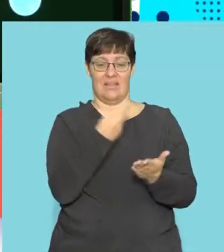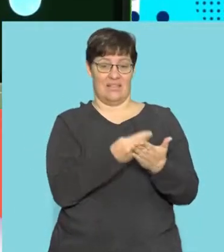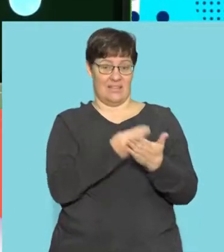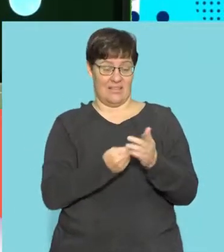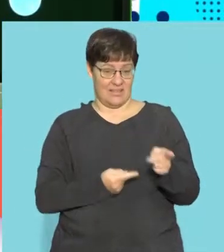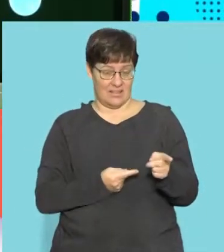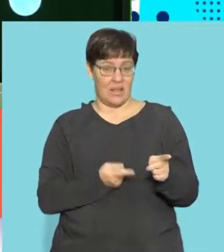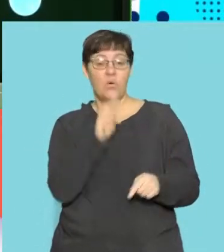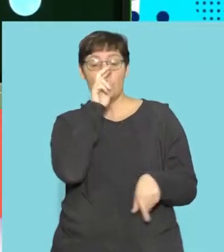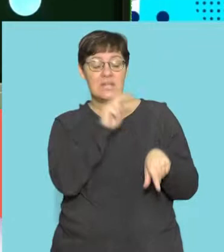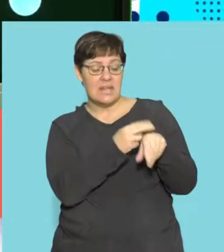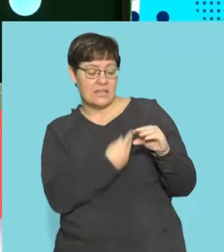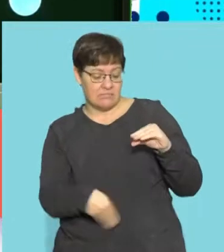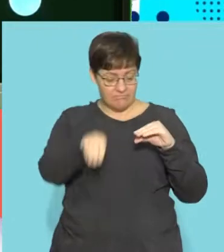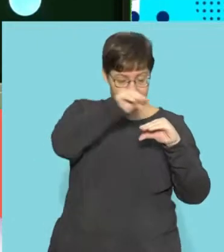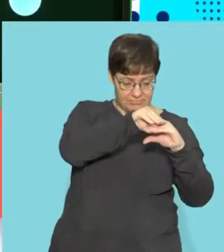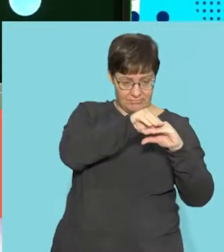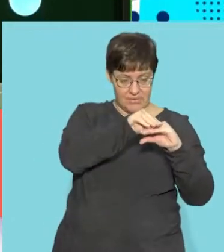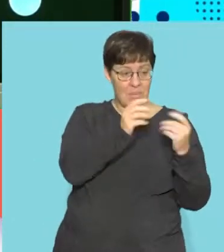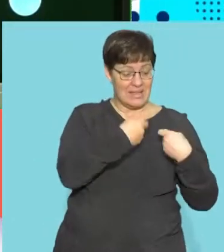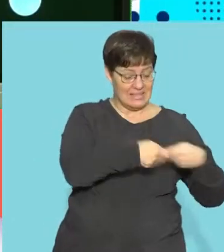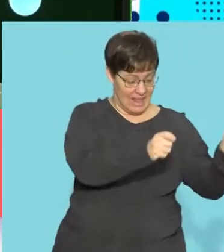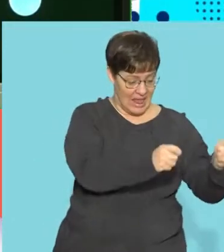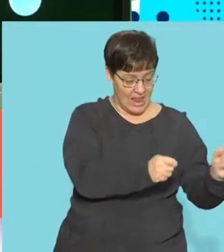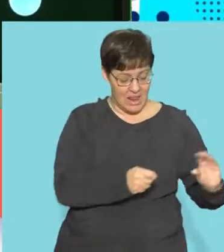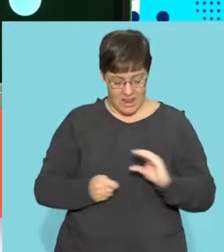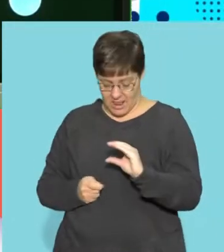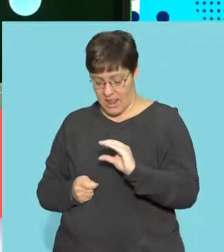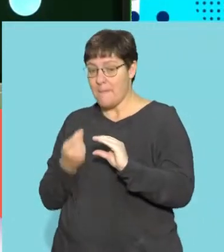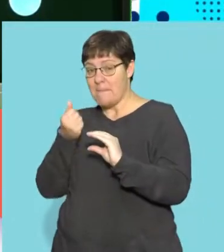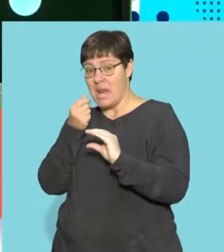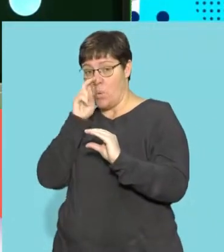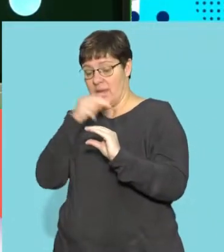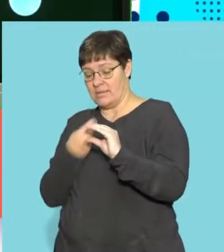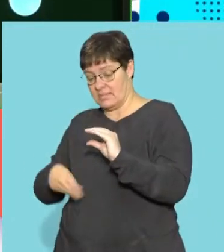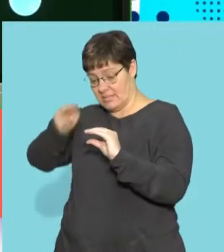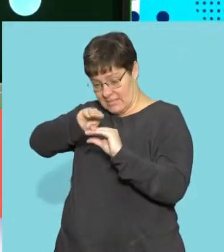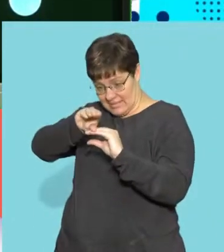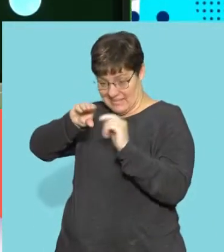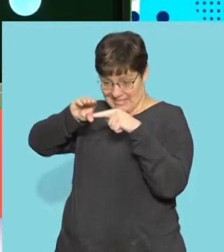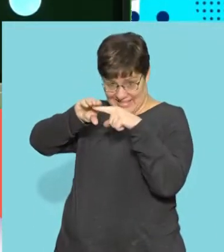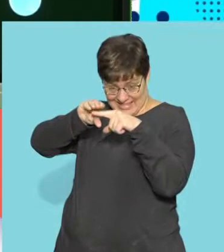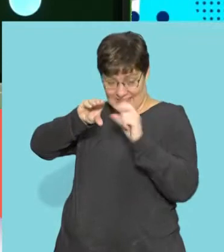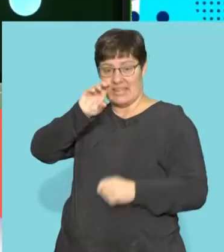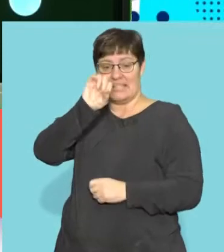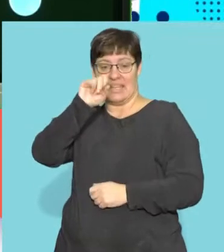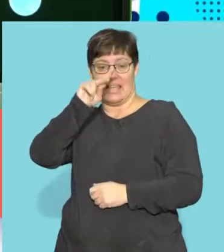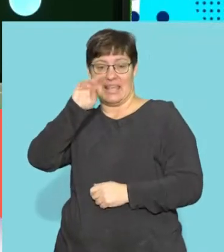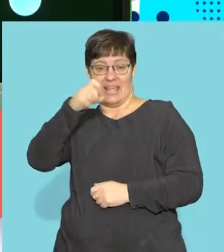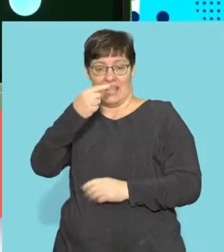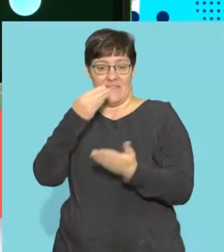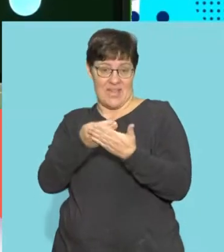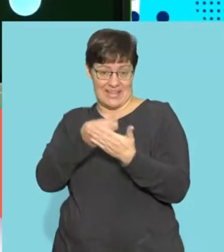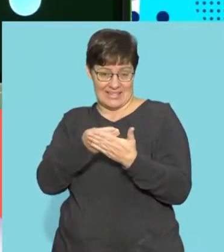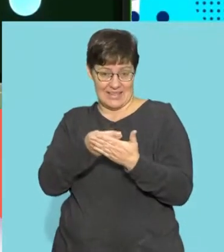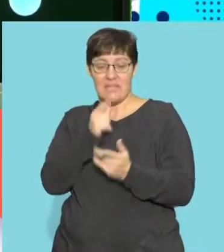the money that you're going to get when you sell the ones that you have will be the sinking fund that you're talking about. So I hope that just gives you an